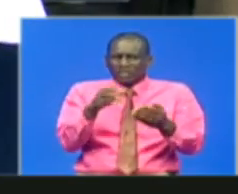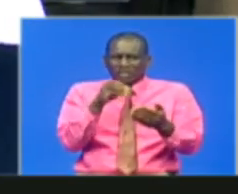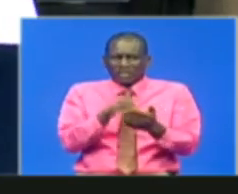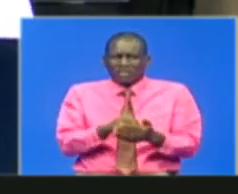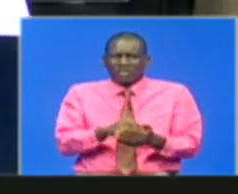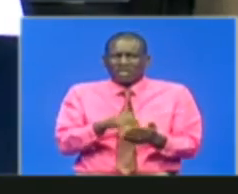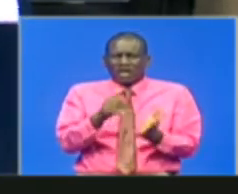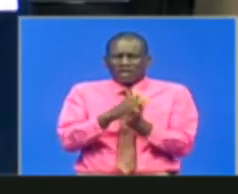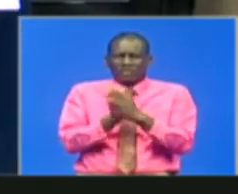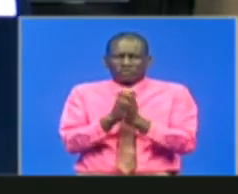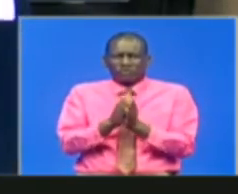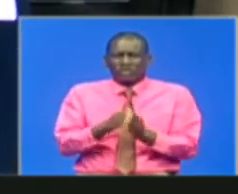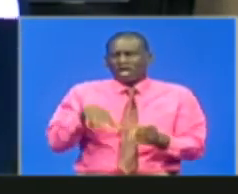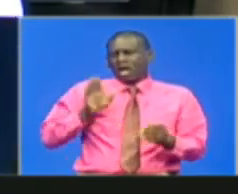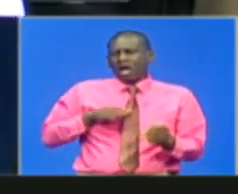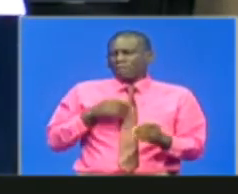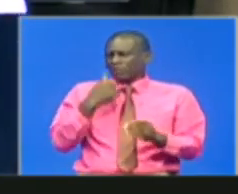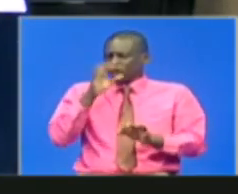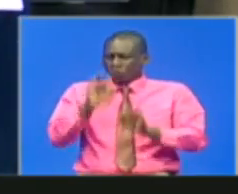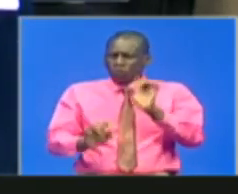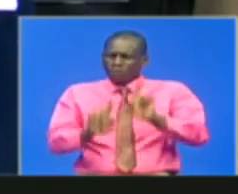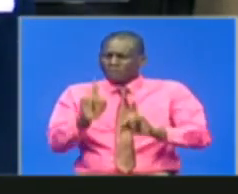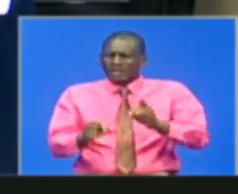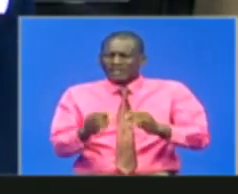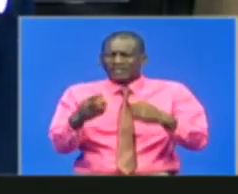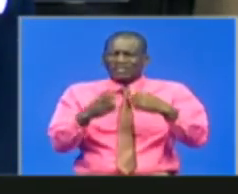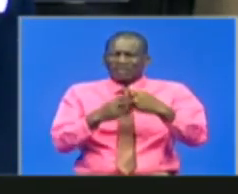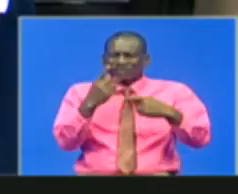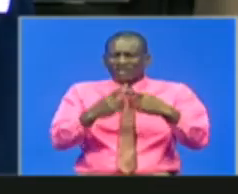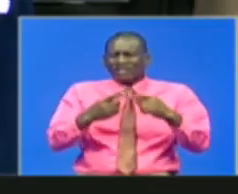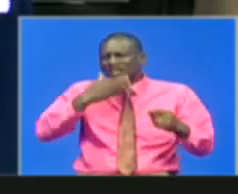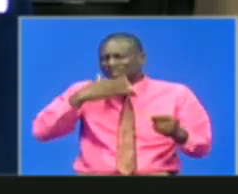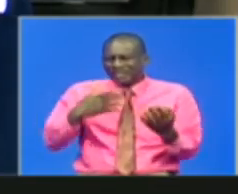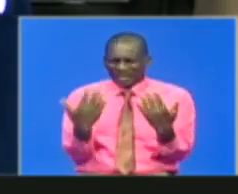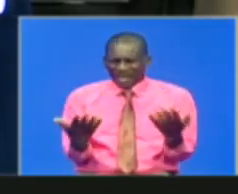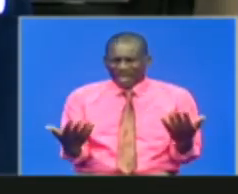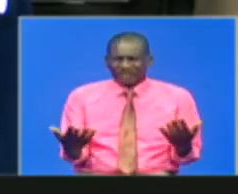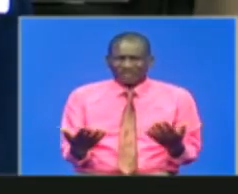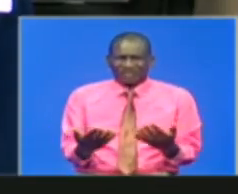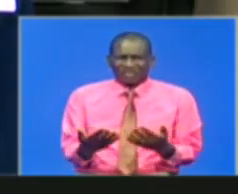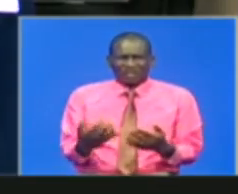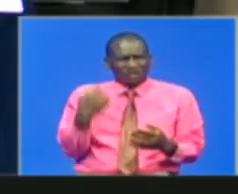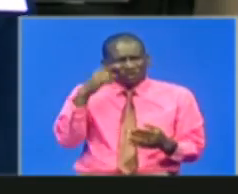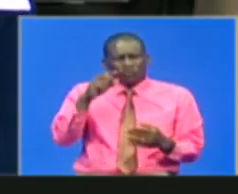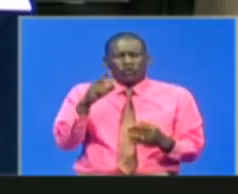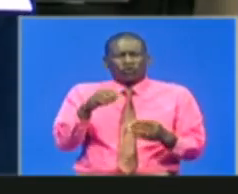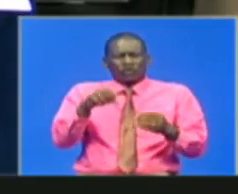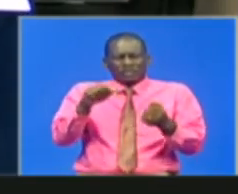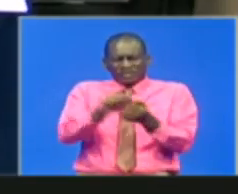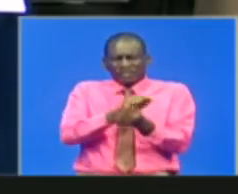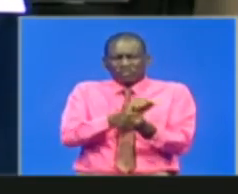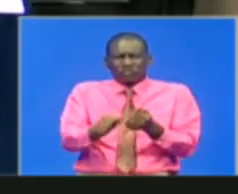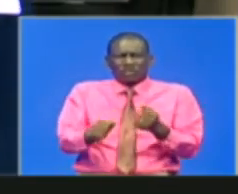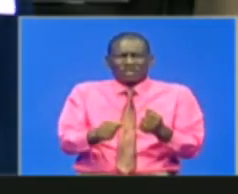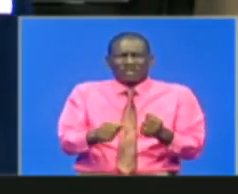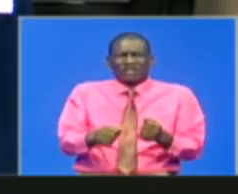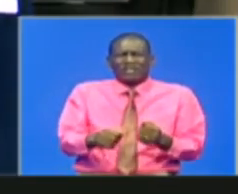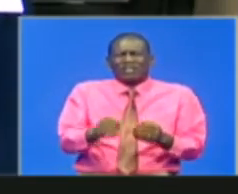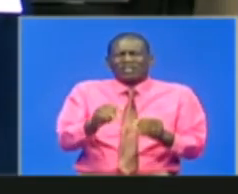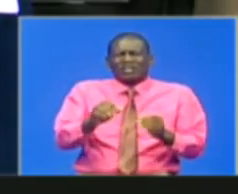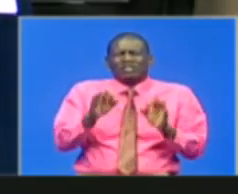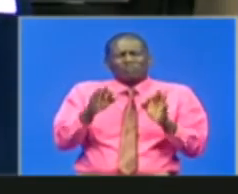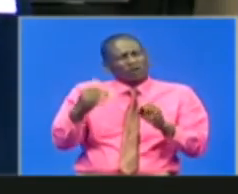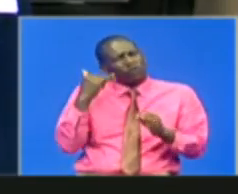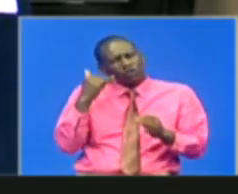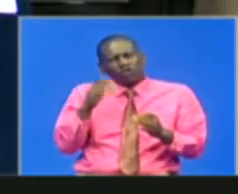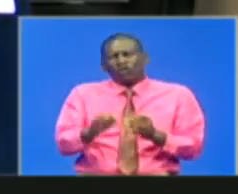disturbing, yeah. Smriti. A mother who burnt her 7-year-old son's hands for allegedly damaging her, get this, smartphone